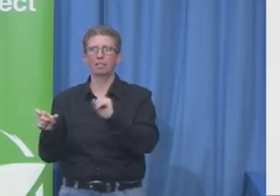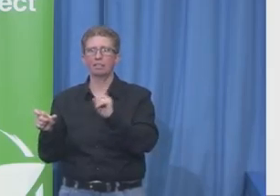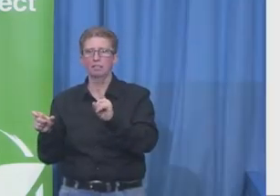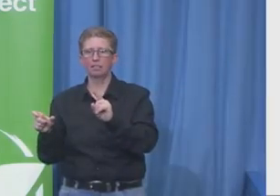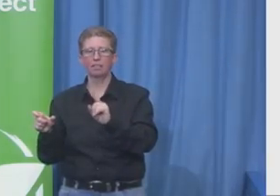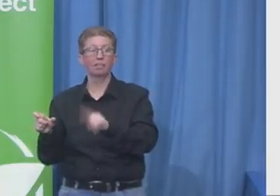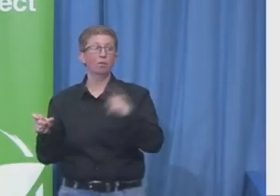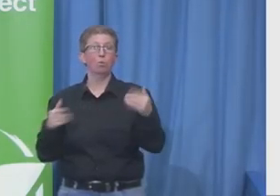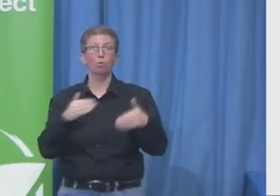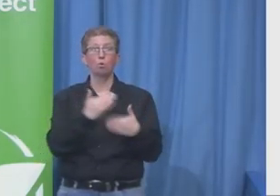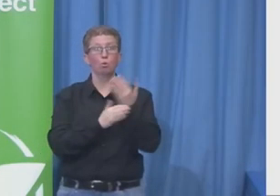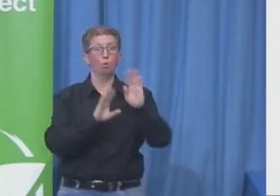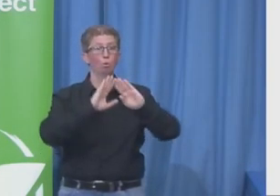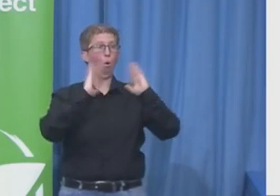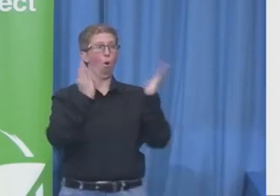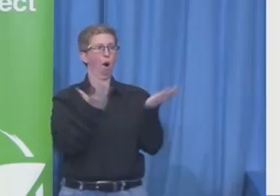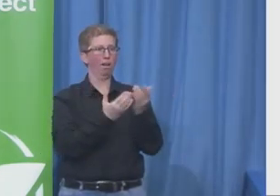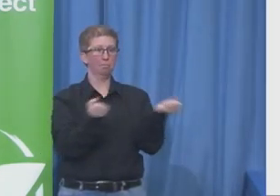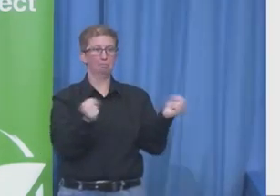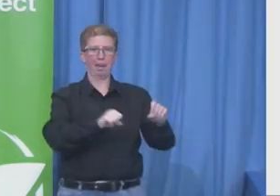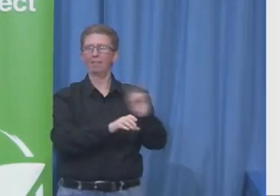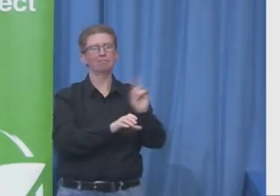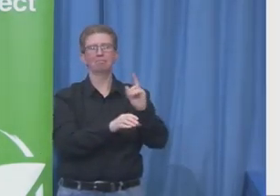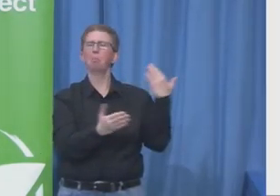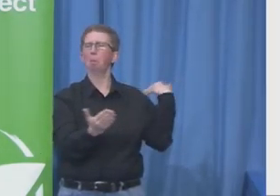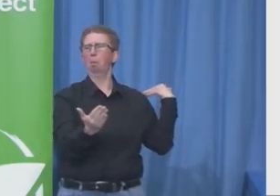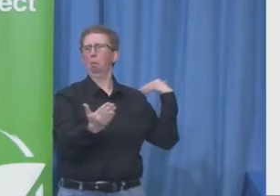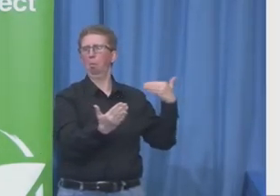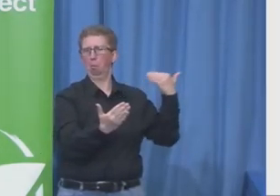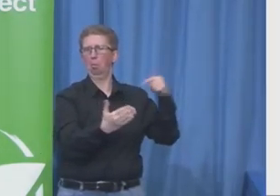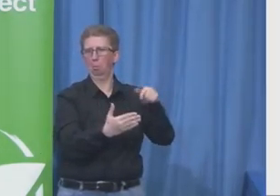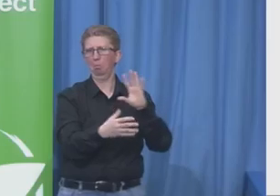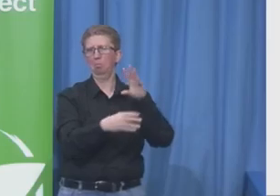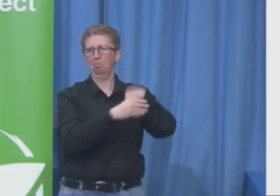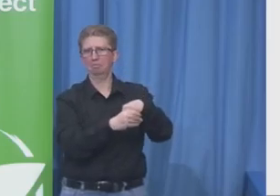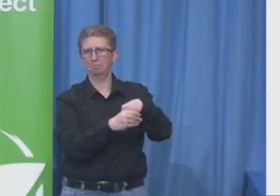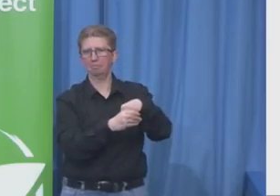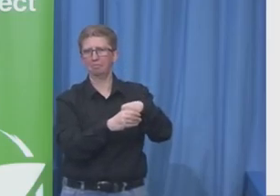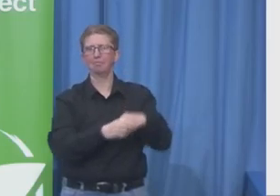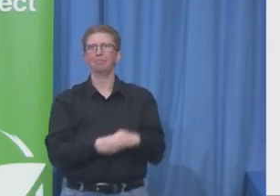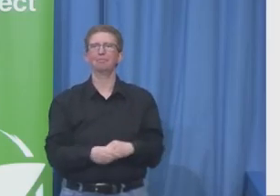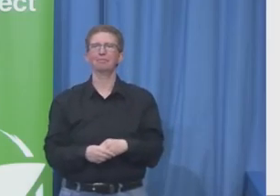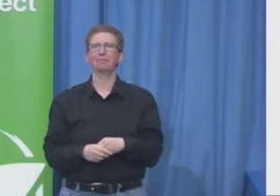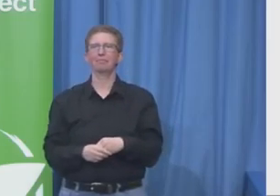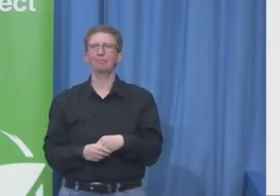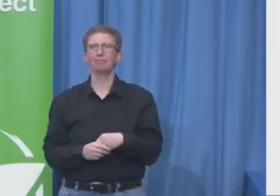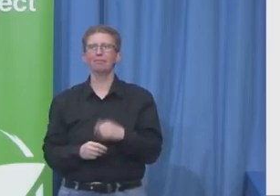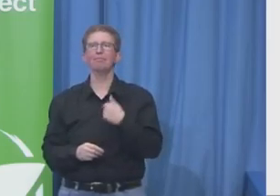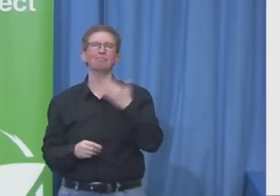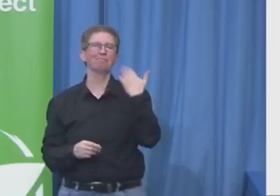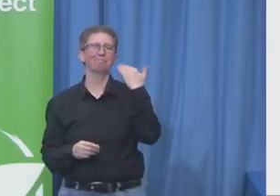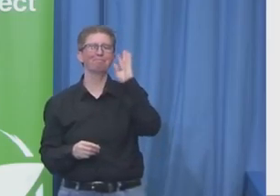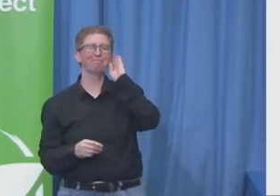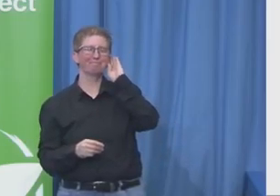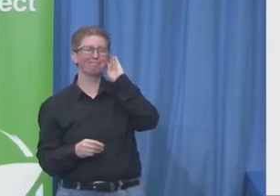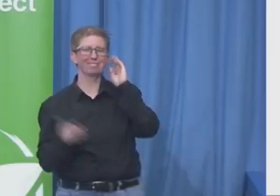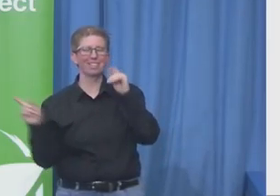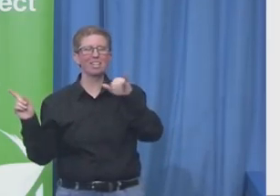years. And we had Judy Heumann on earlier on. And Judy was the first advisor at the World